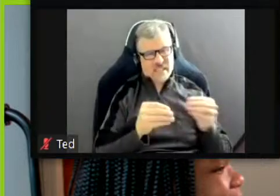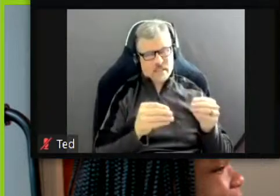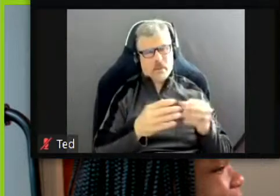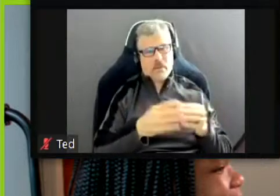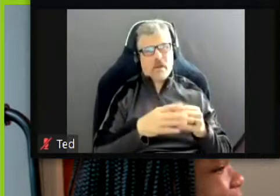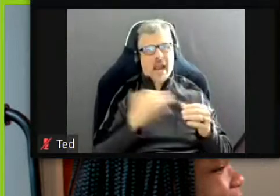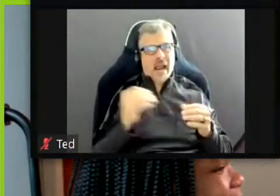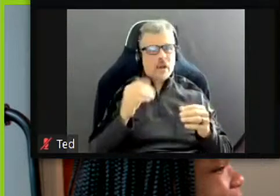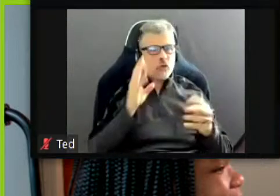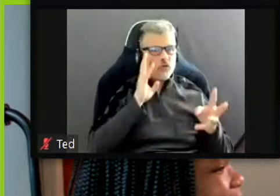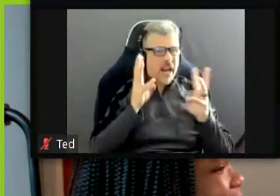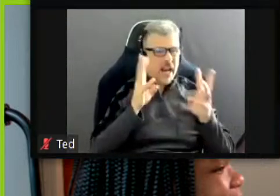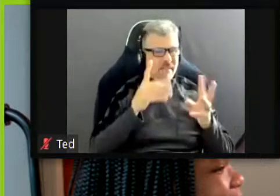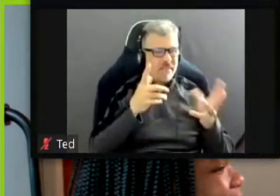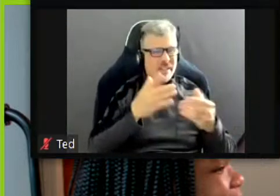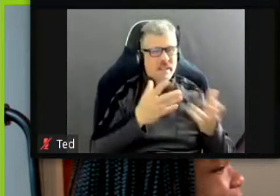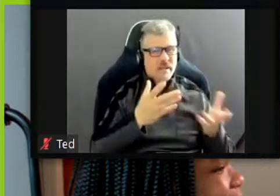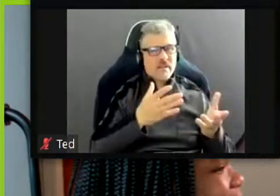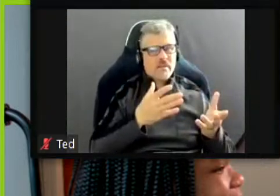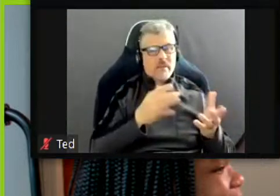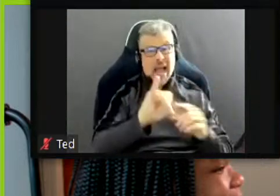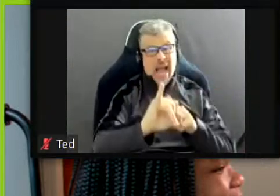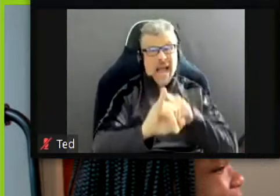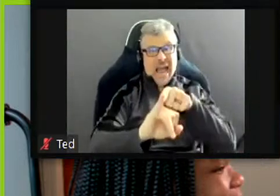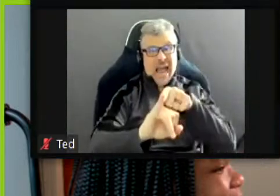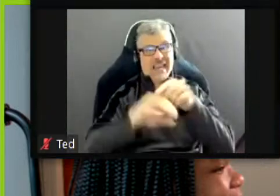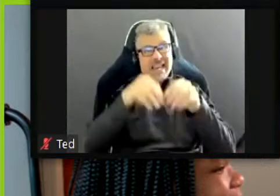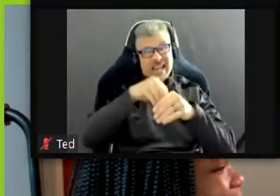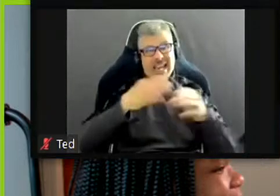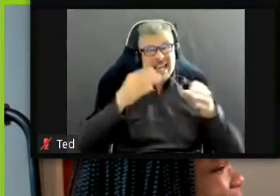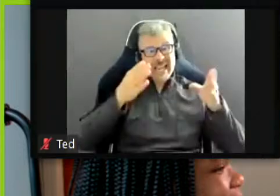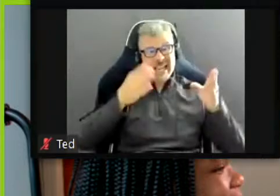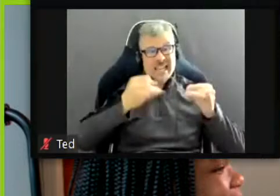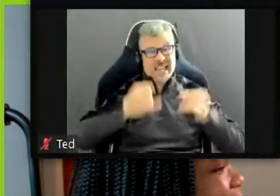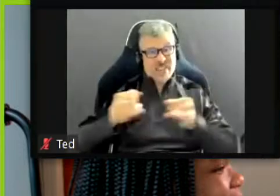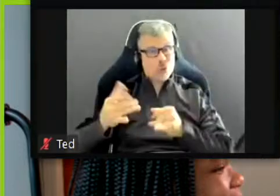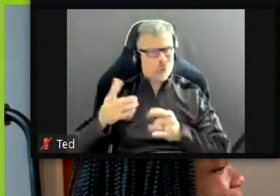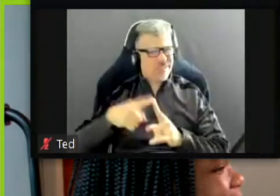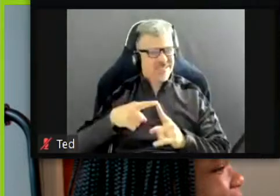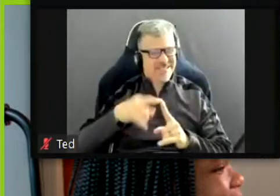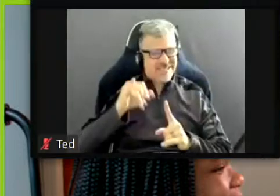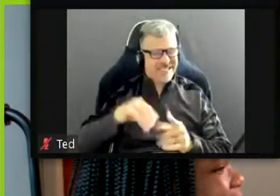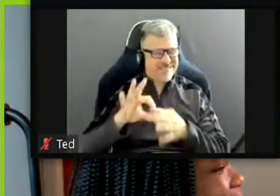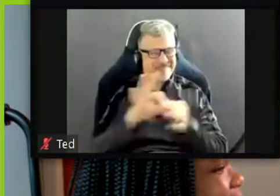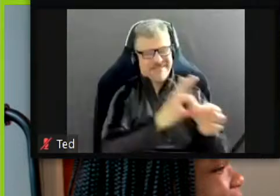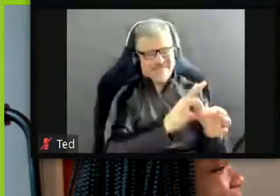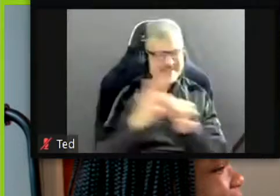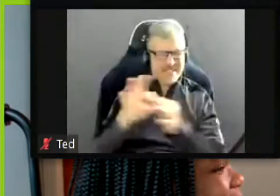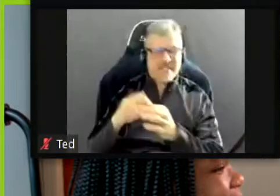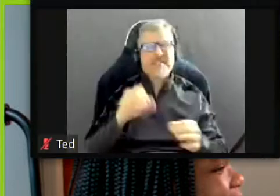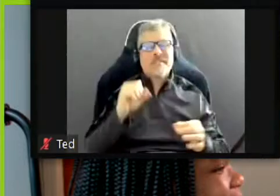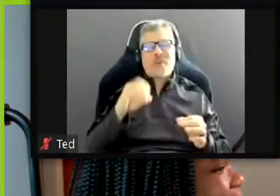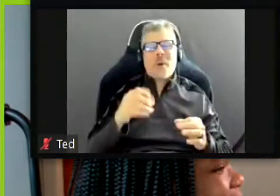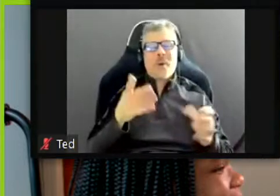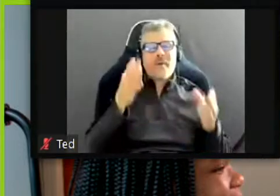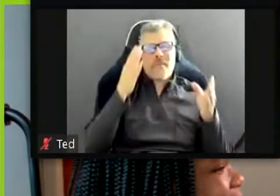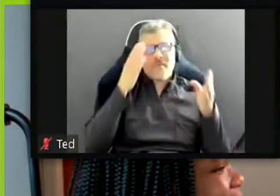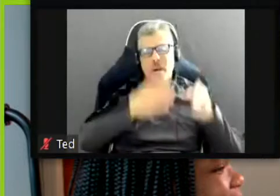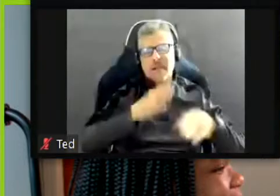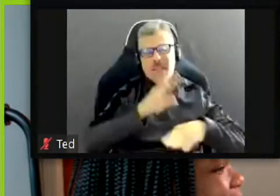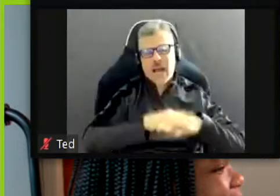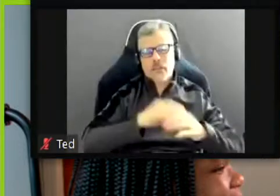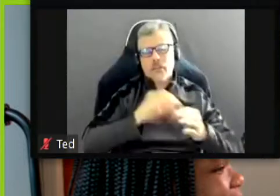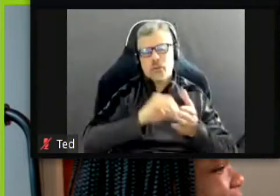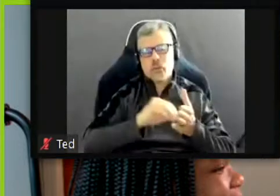honor the I in individualizing education programs, and that there's this focus on student